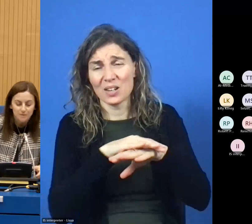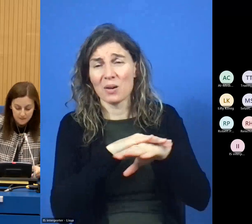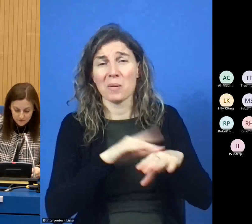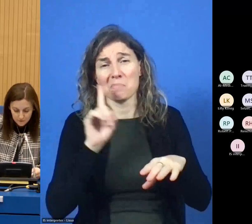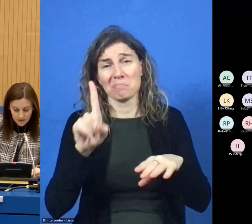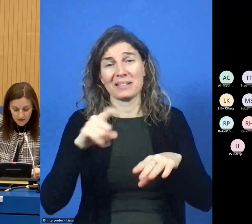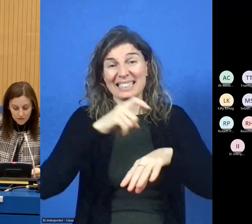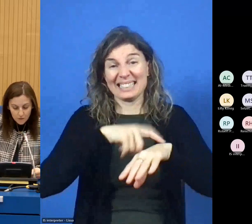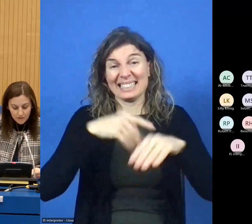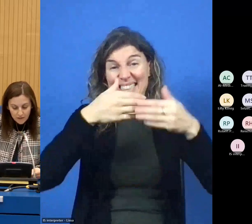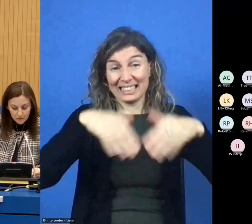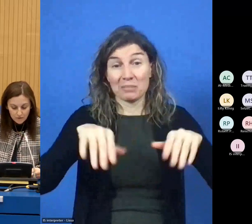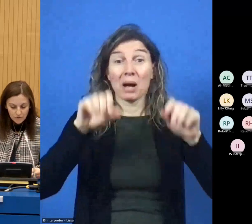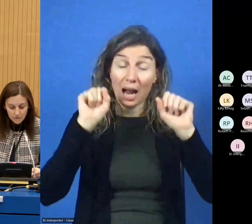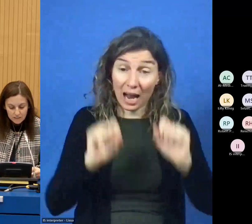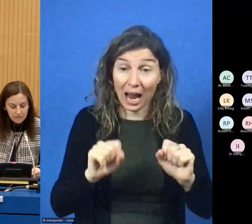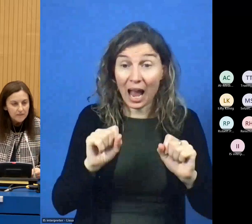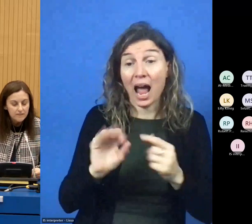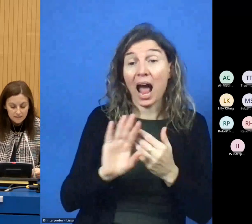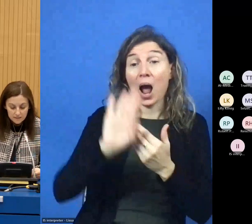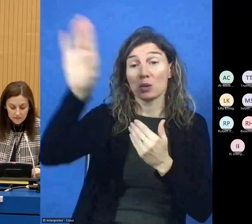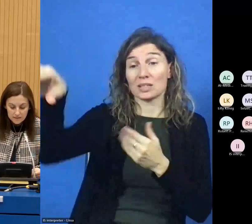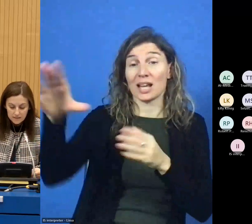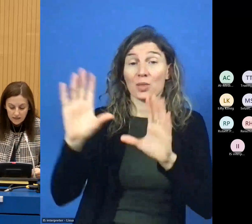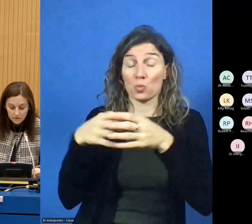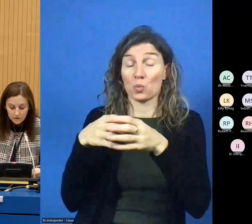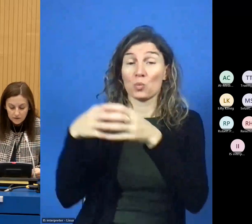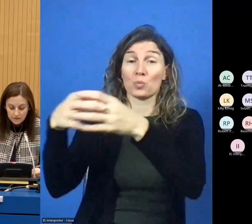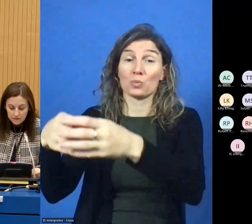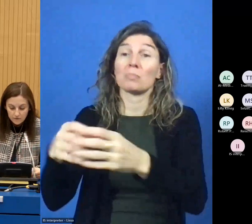conversation outside the room. So thank you to our speakers,